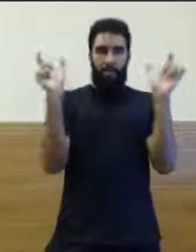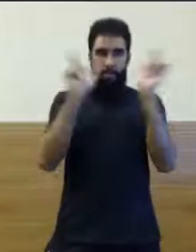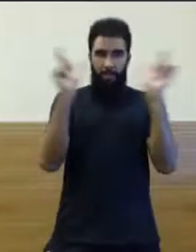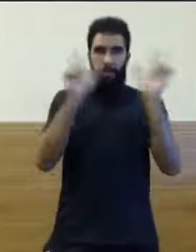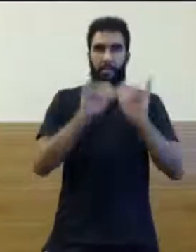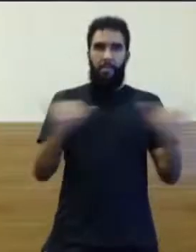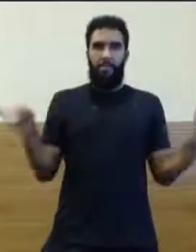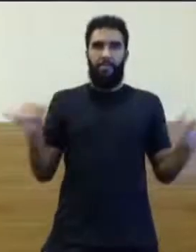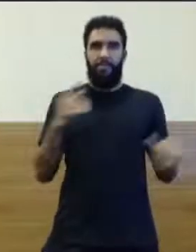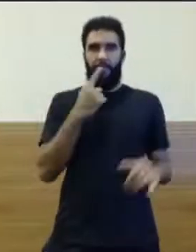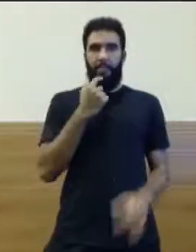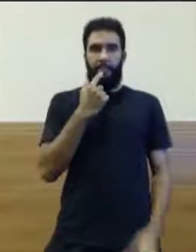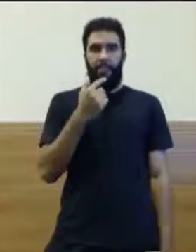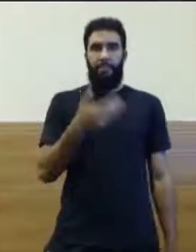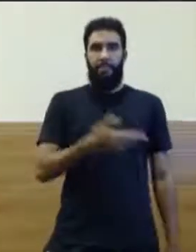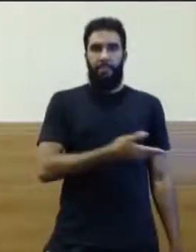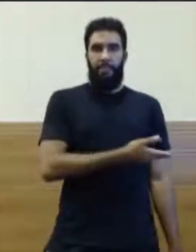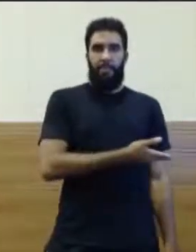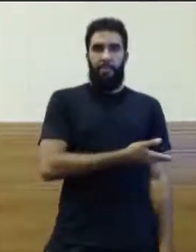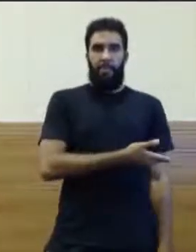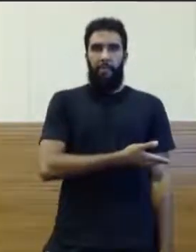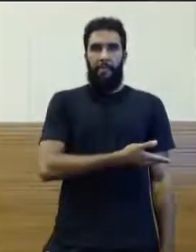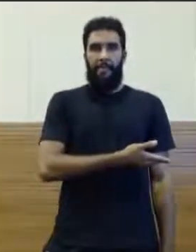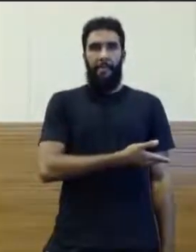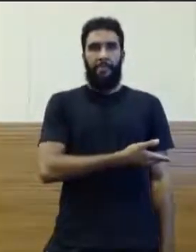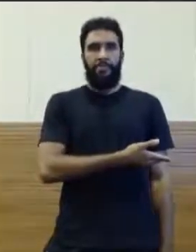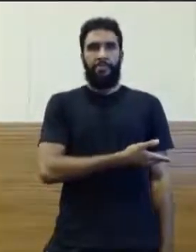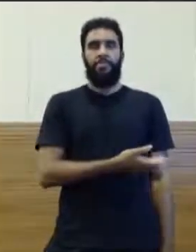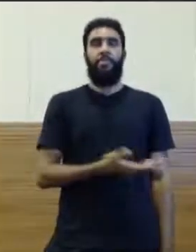where we alert those that are in red,